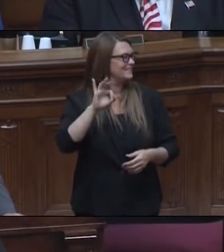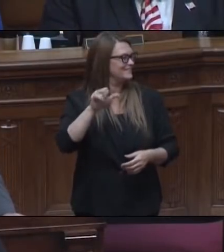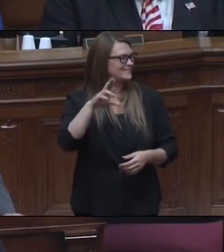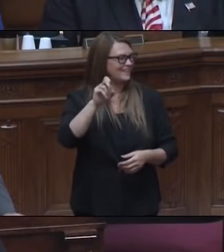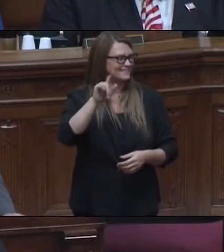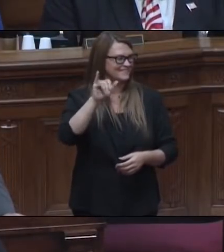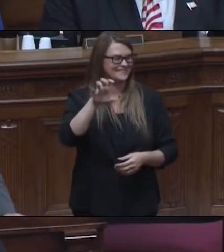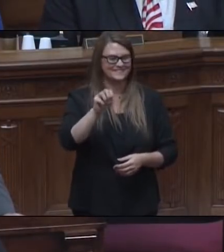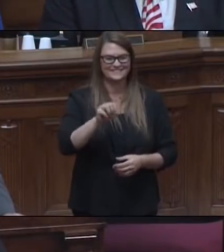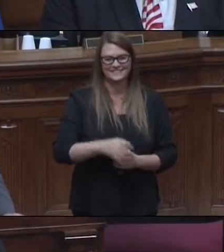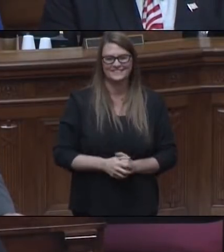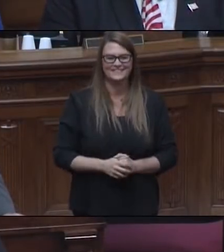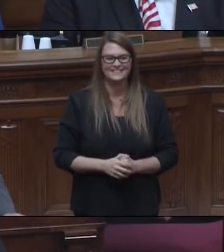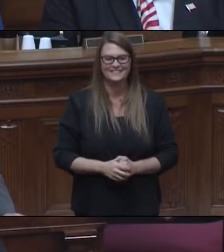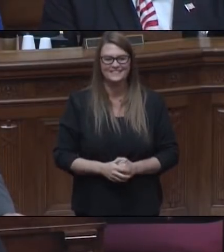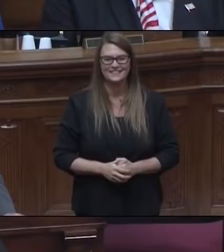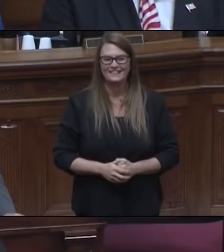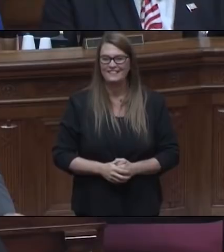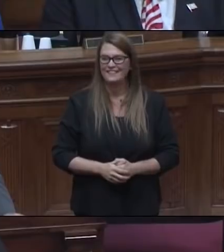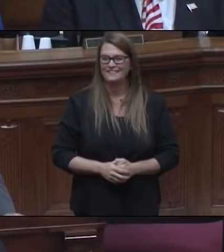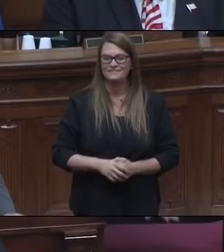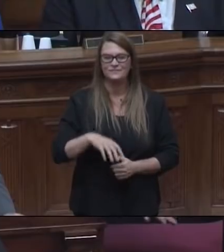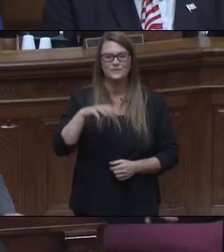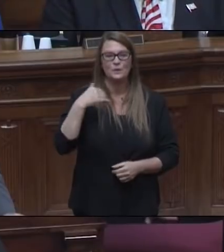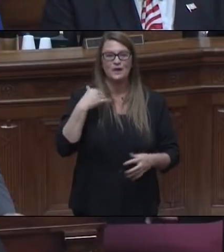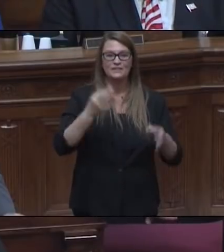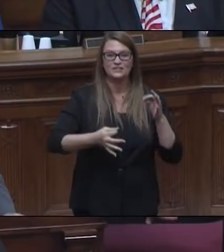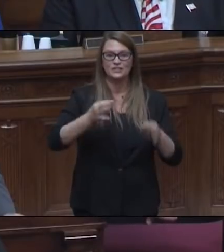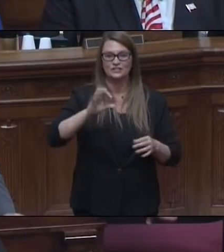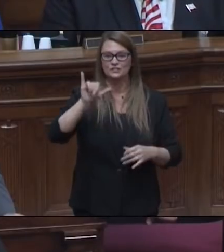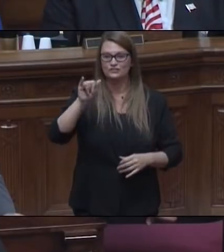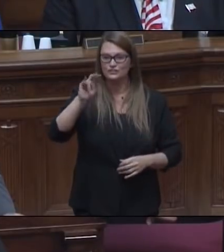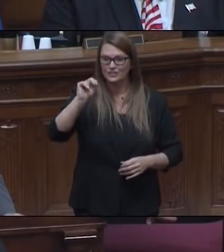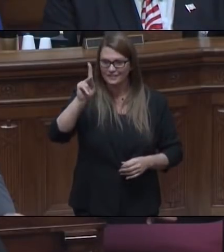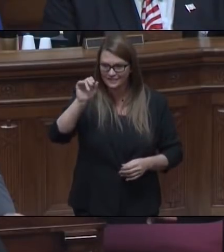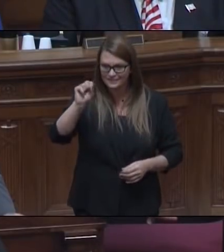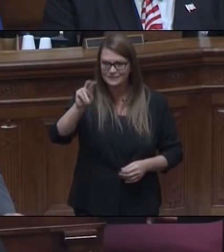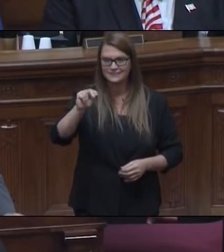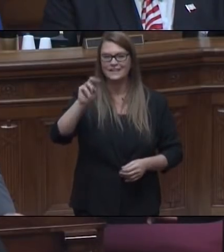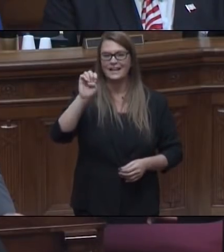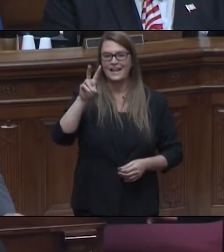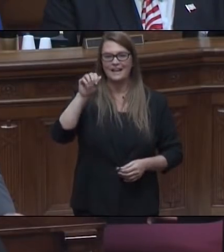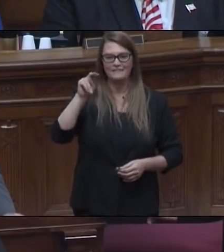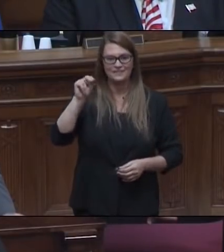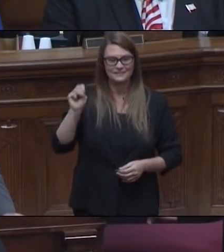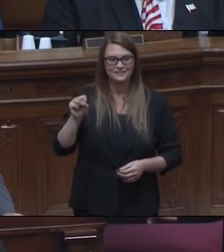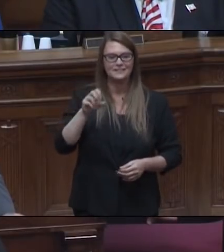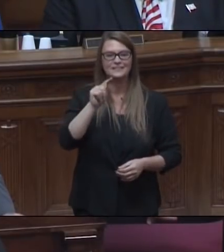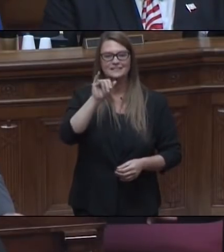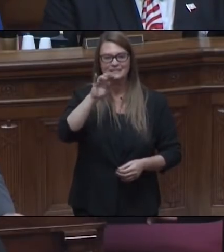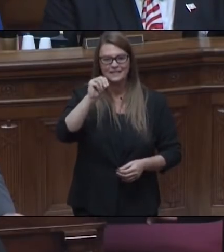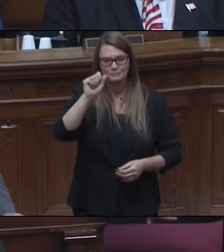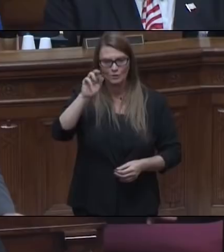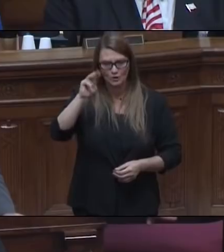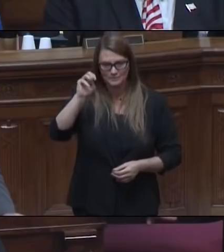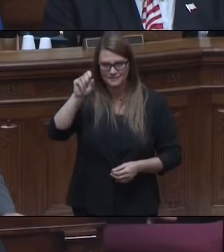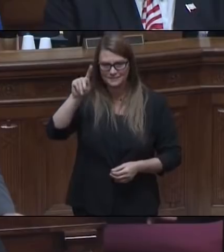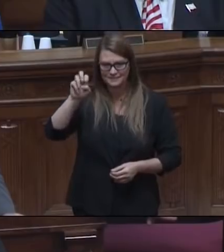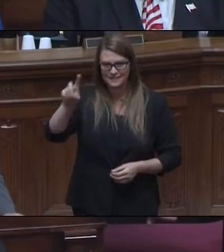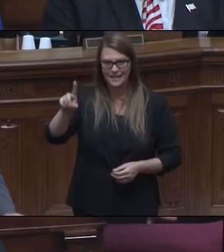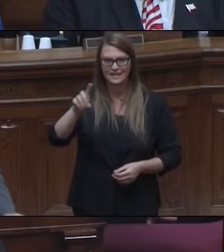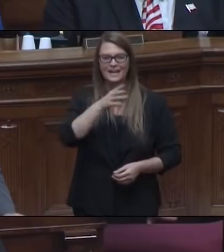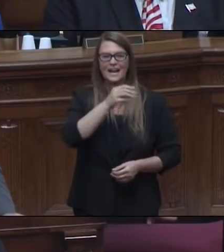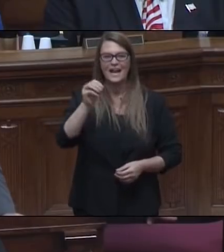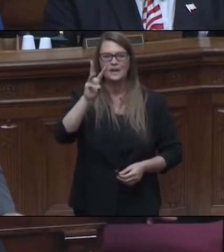Hutchinson. We have Justice Evan Jenkins, Justice Elizabeth Walker, Justice Tim Armstead, and Justice